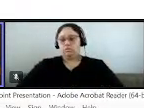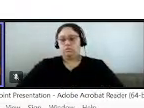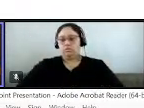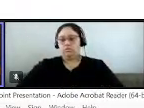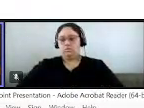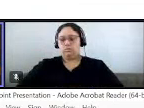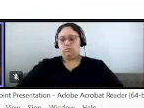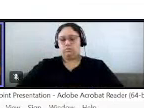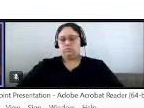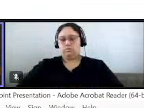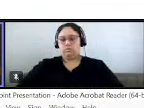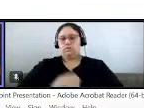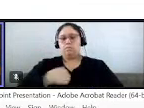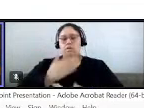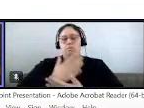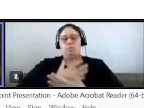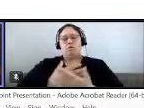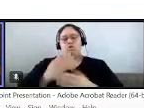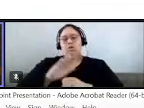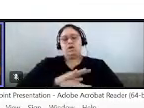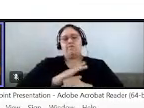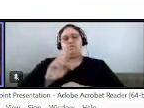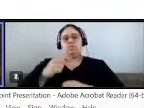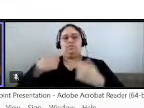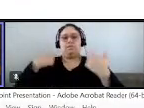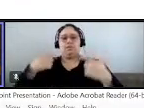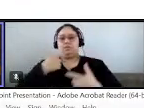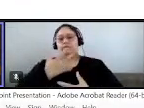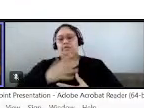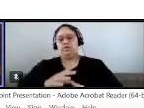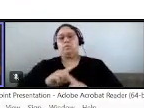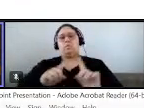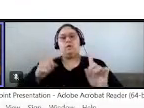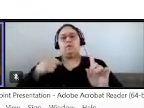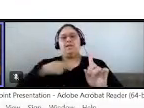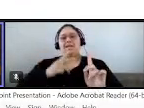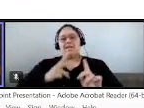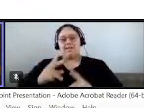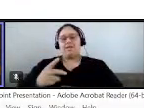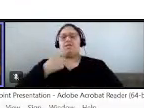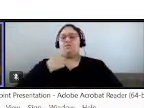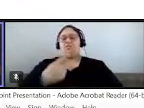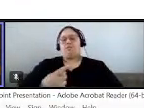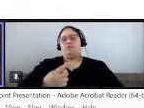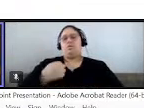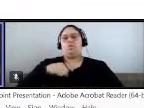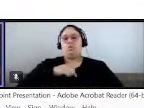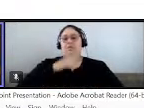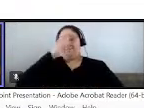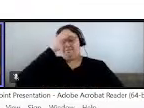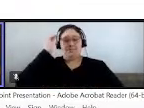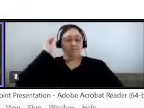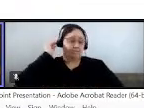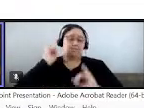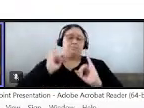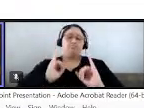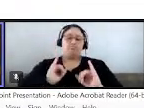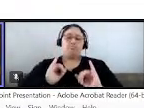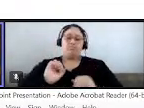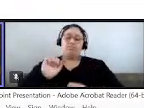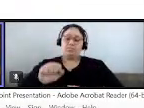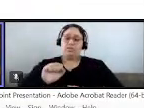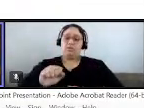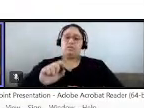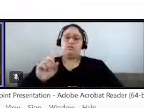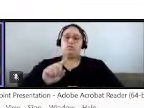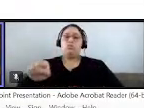and I'm partly covered by what the secretary is saying. I just want to again say that we take it as seriously as what